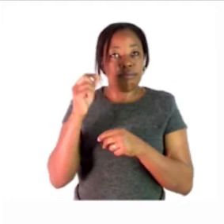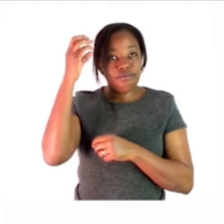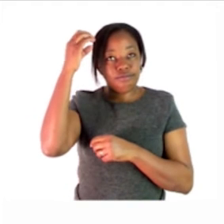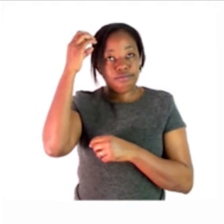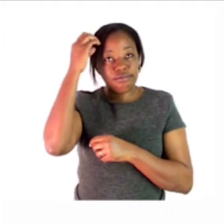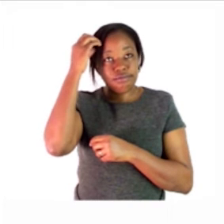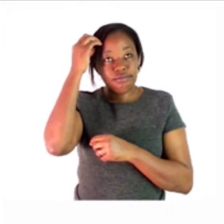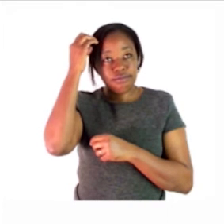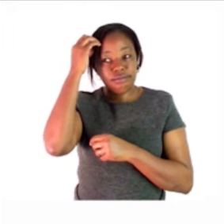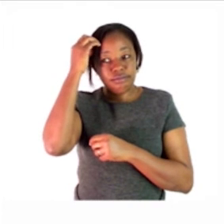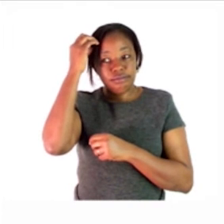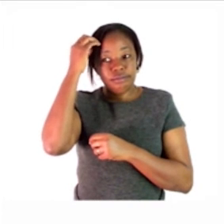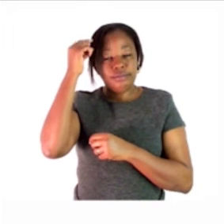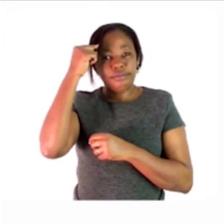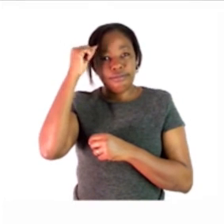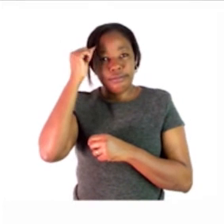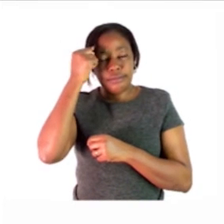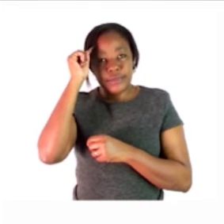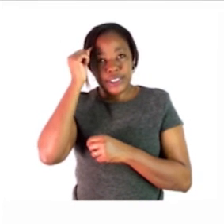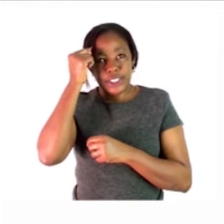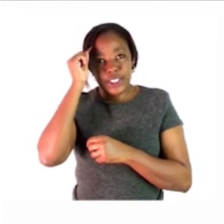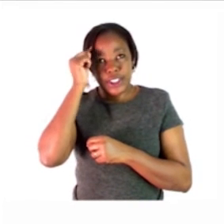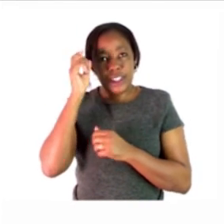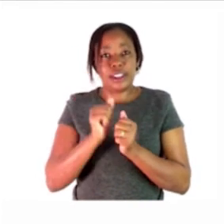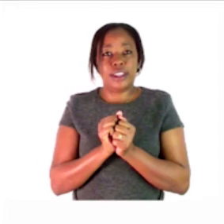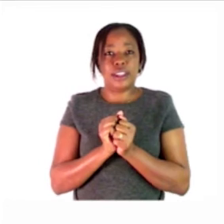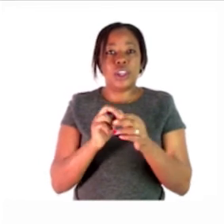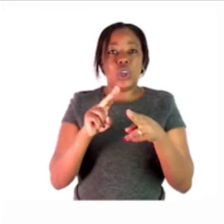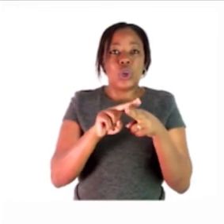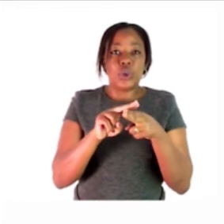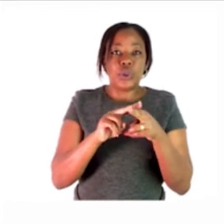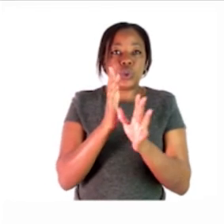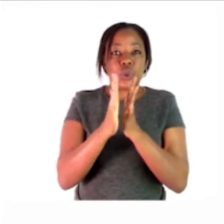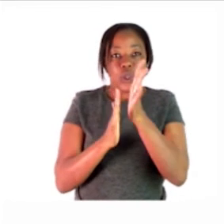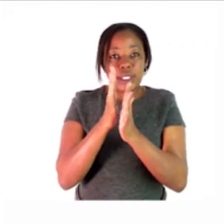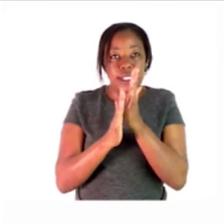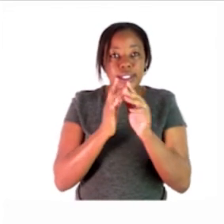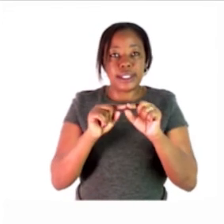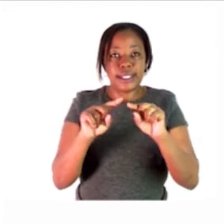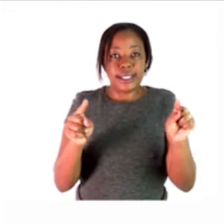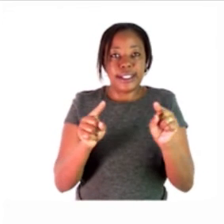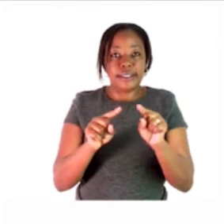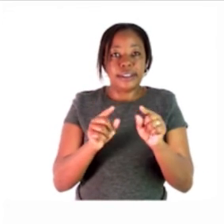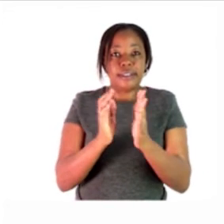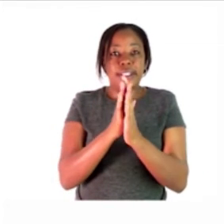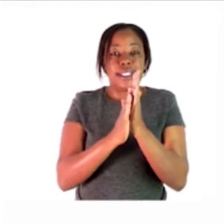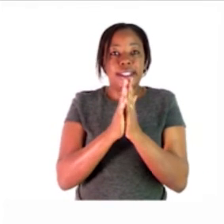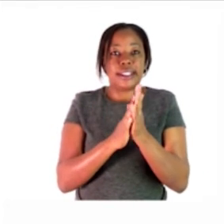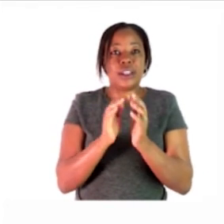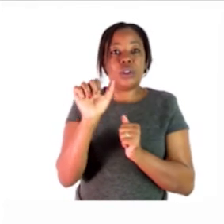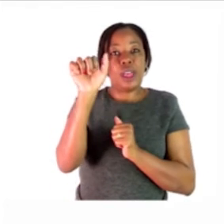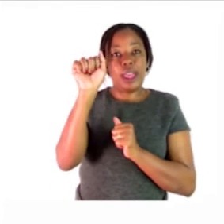But it's not complicated. Just enjoy it. You use the codes and write the names of the different